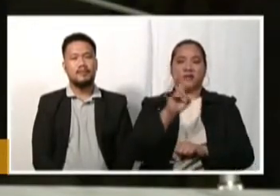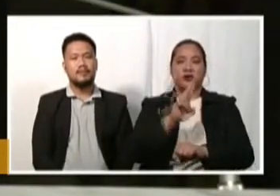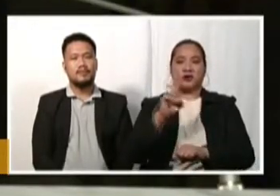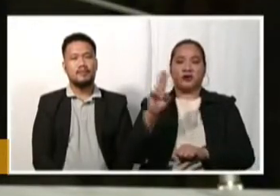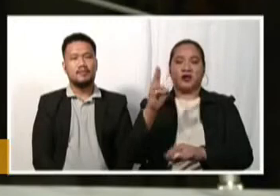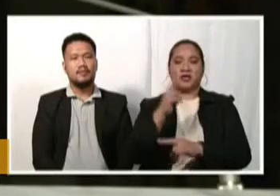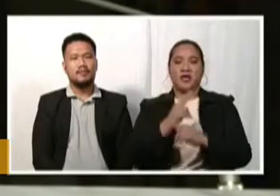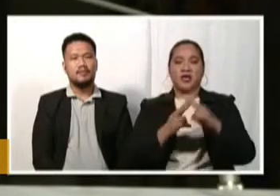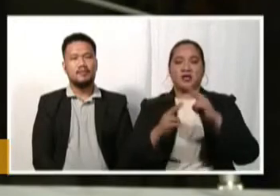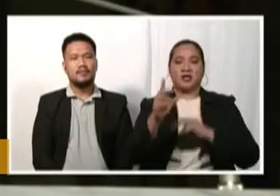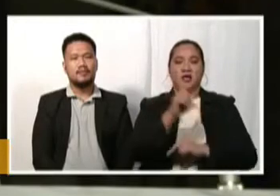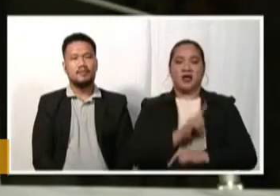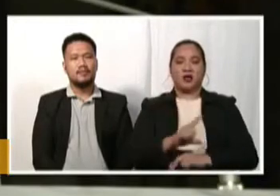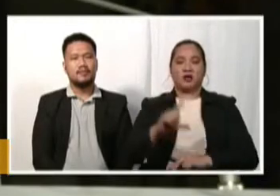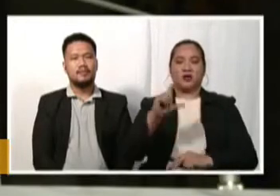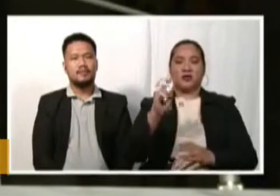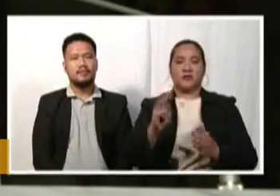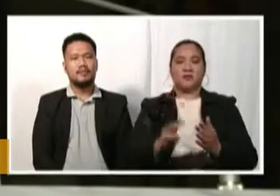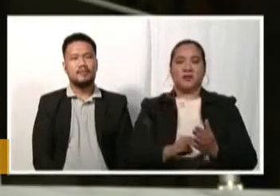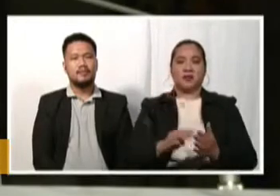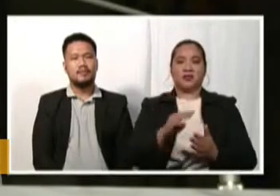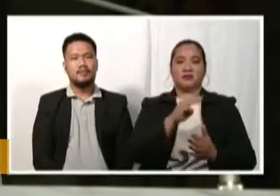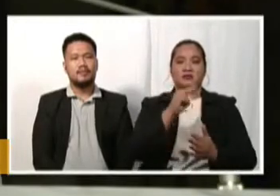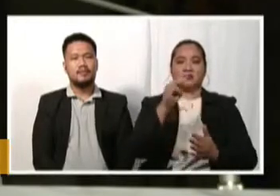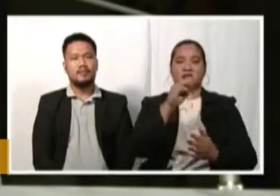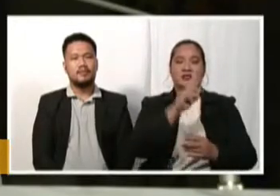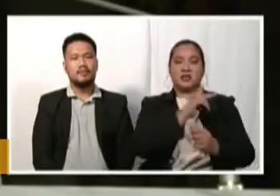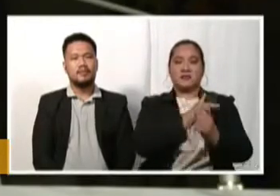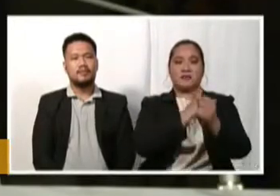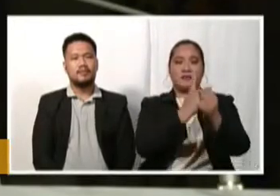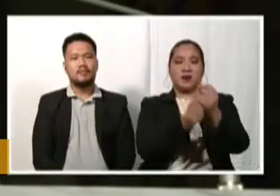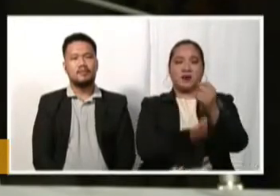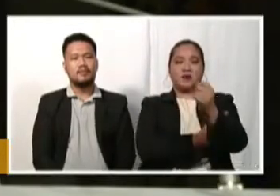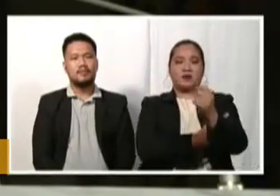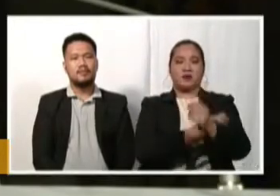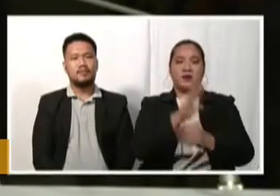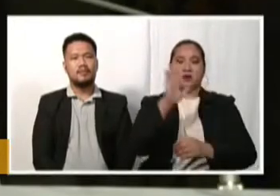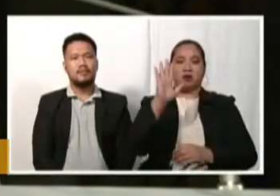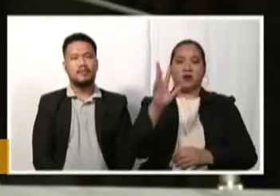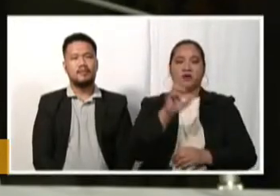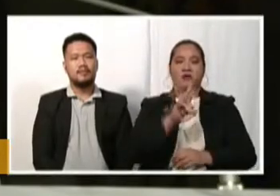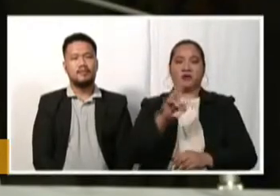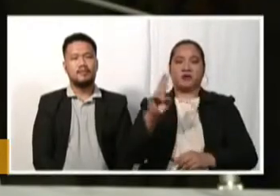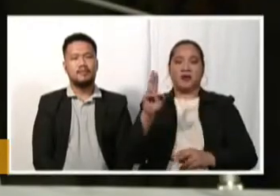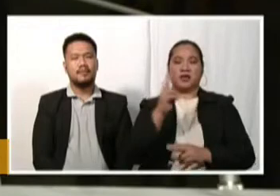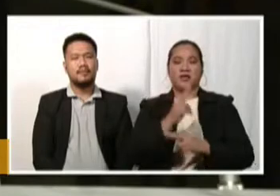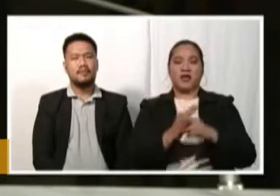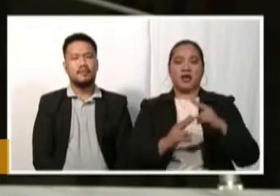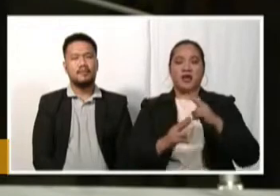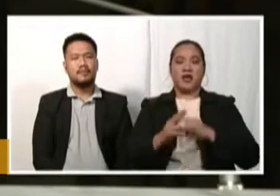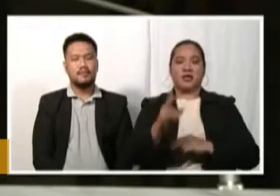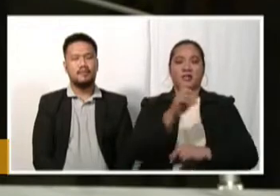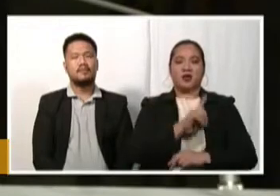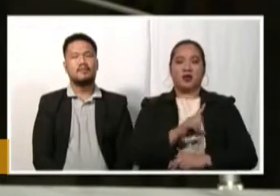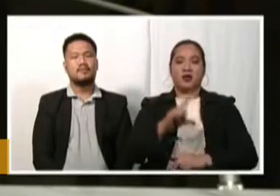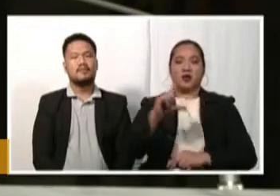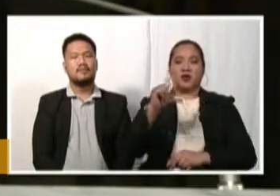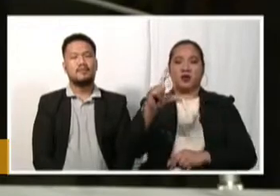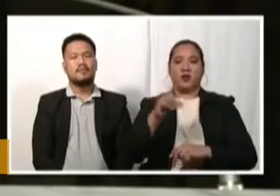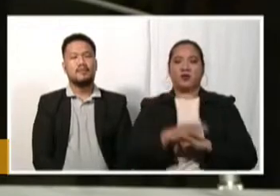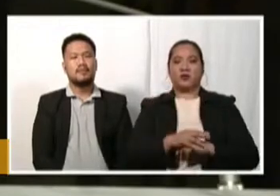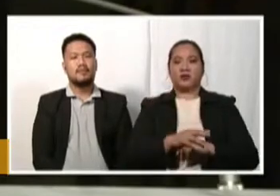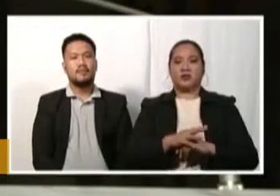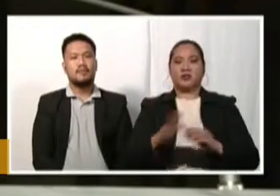Lord, magnificent in power. Your right hand, O Lord, has shattered